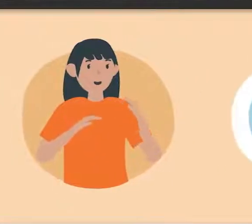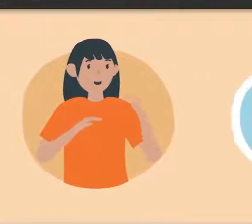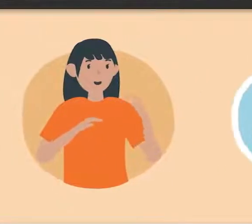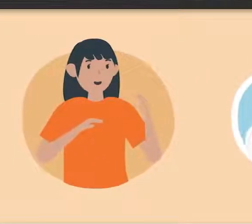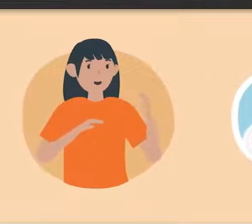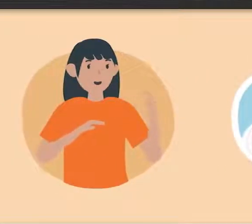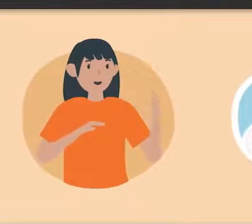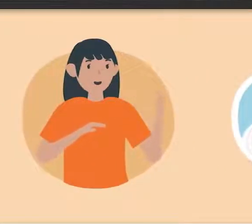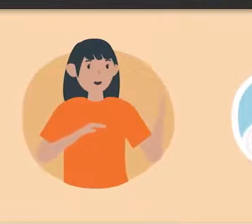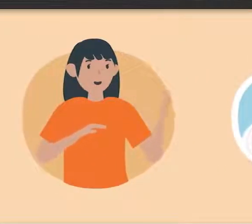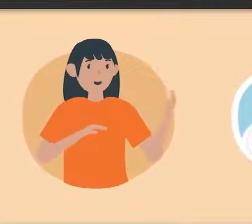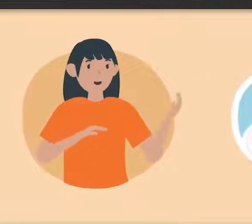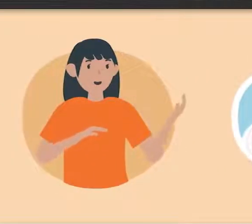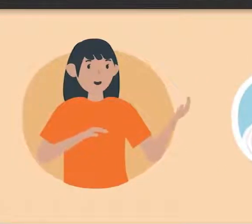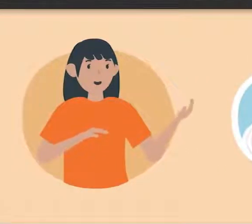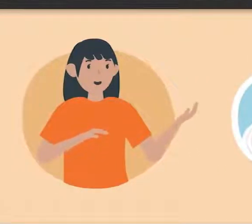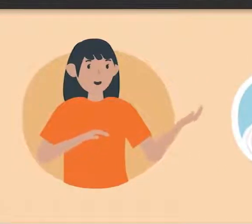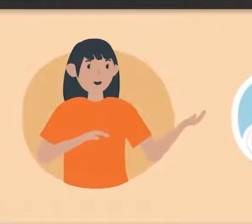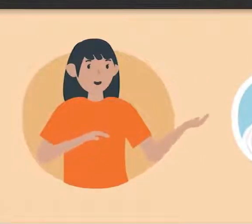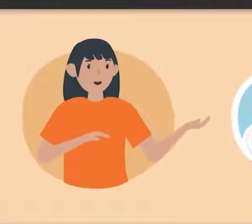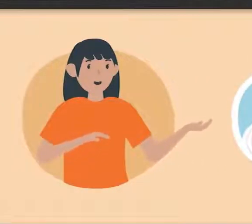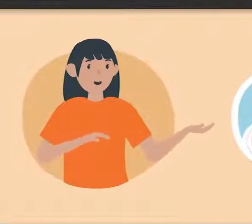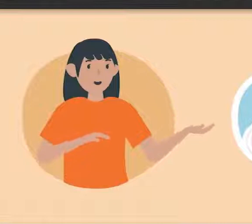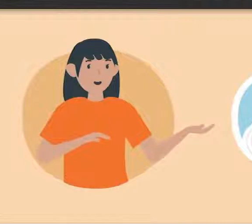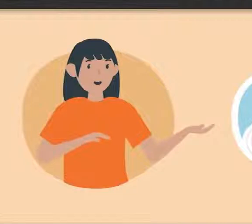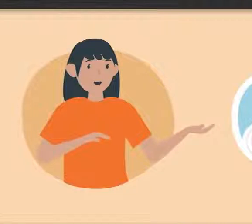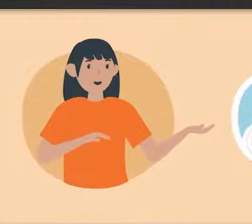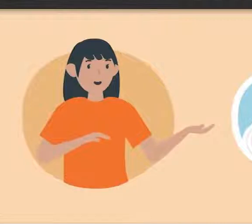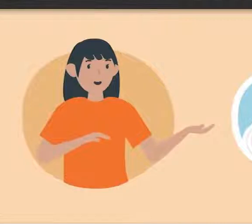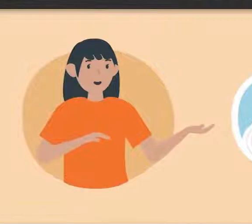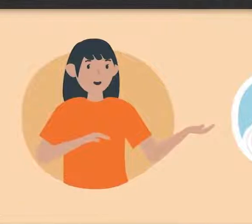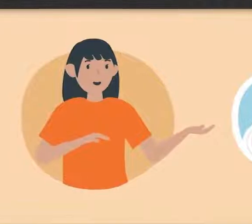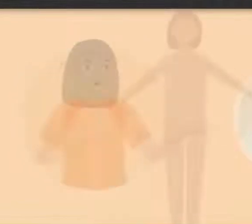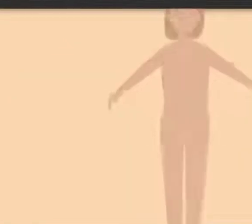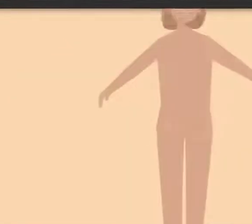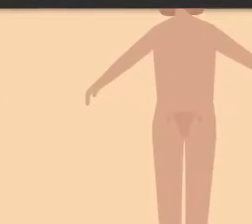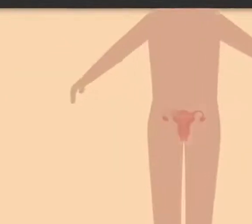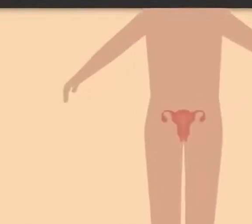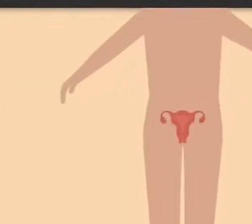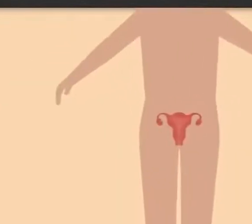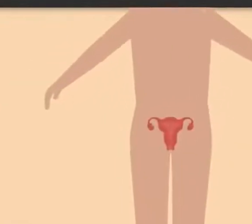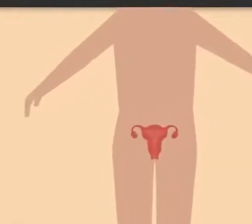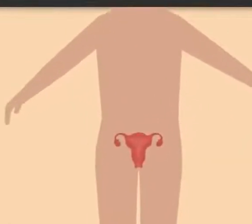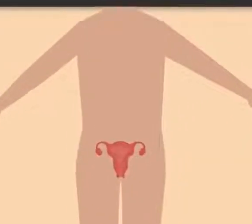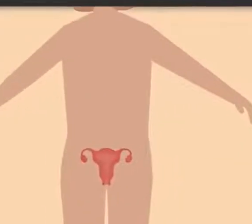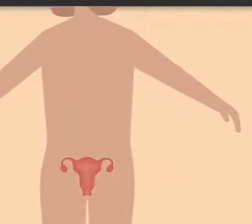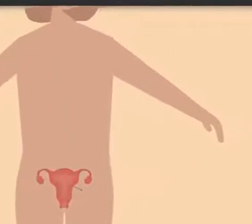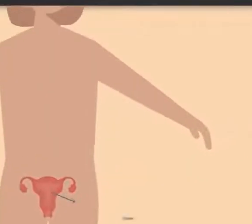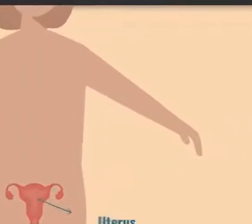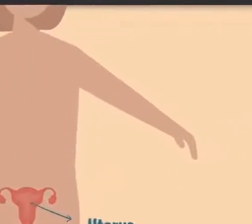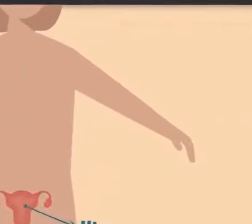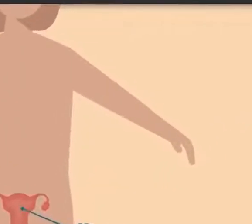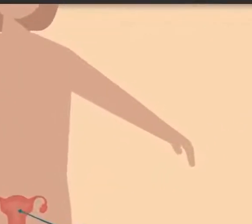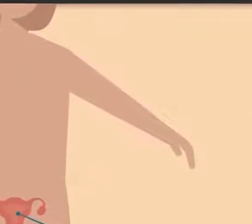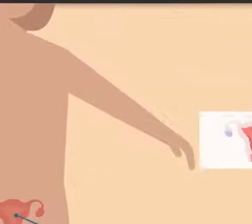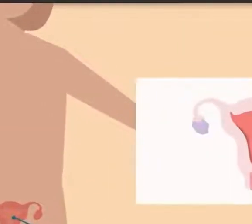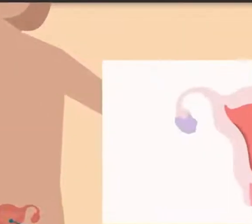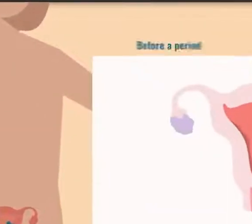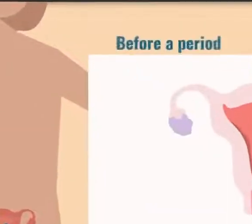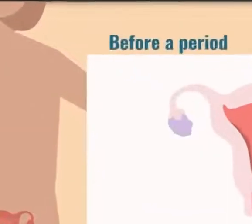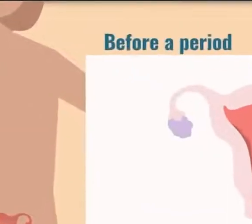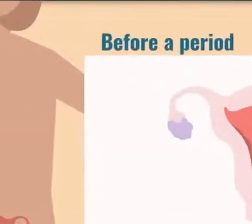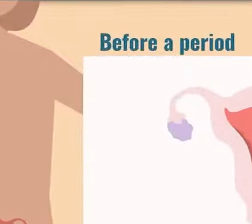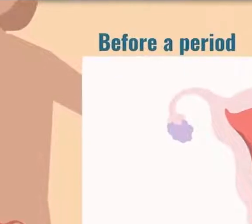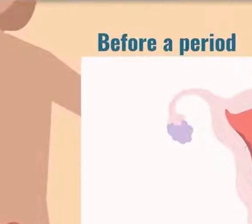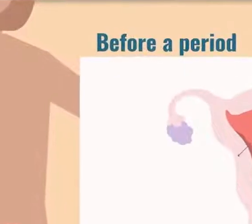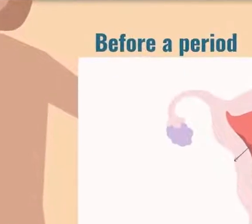that had many good questions and answers about teenage problems. I understood that this bleeding happens to all